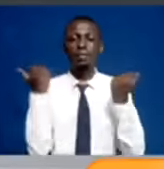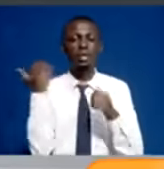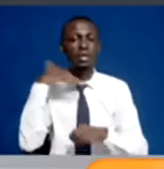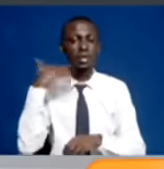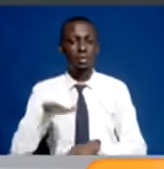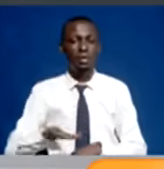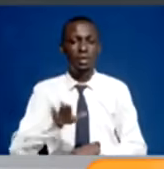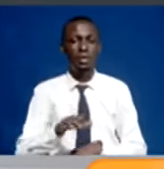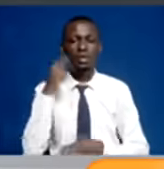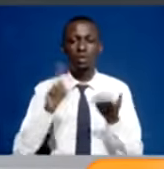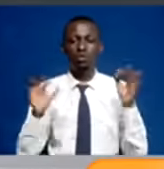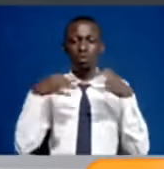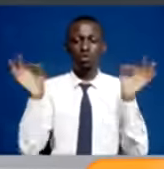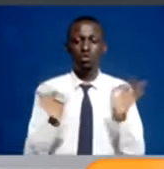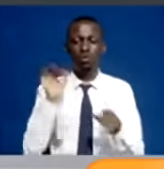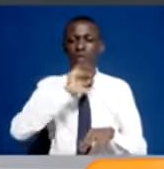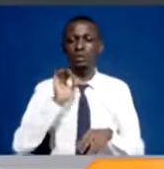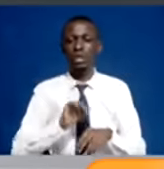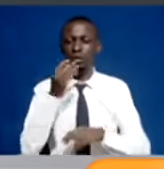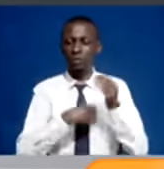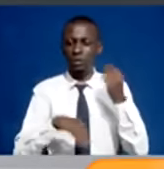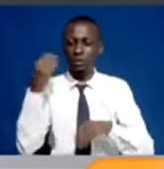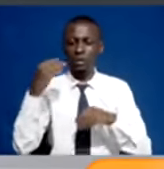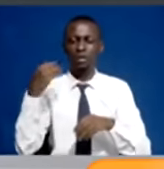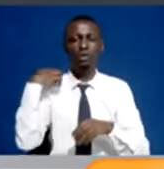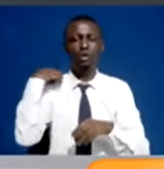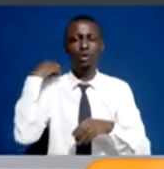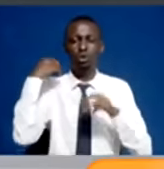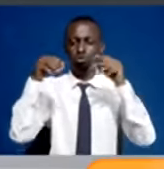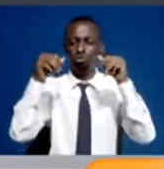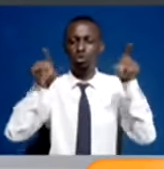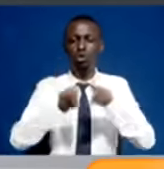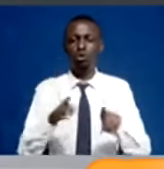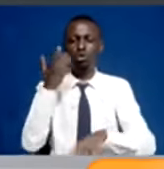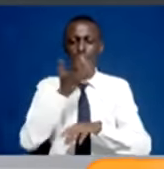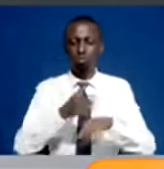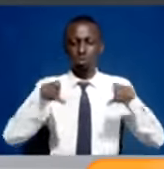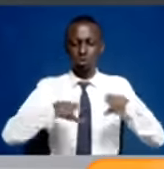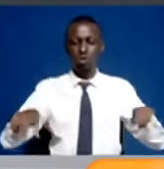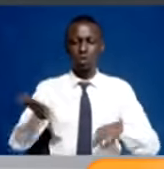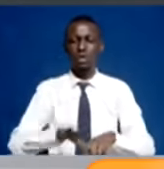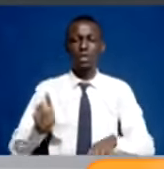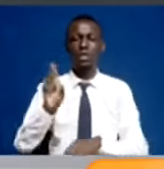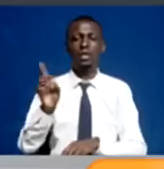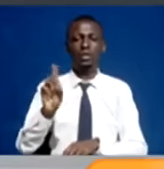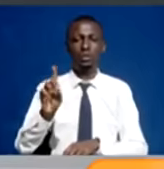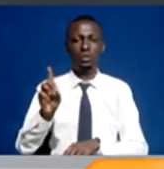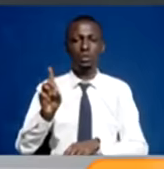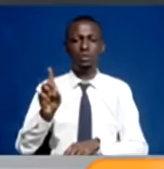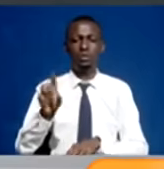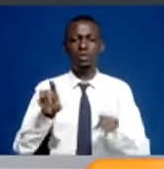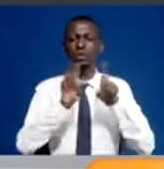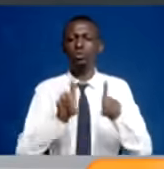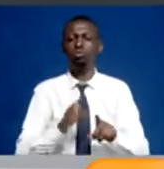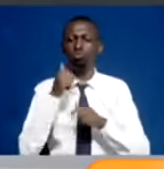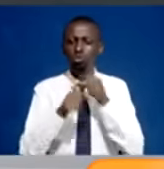say their sons are dealers in secondhand clothes and scrap metal in Eastlands area of Nairobi. And as the puzzle